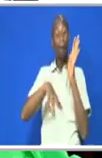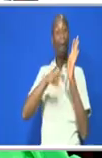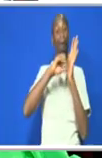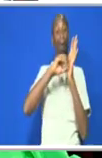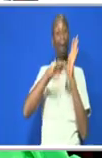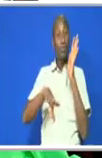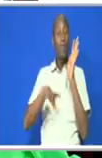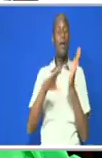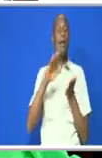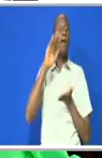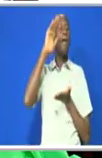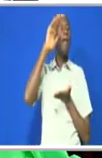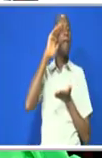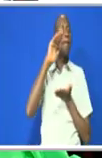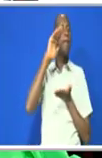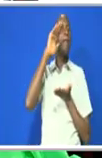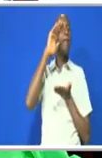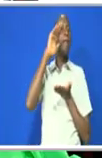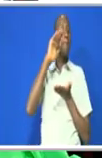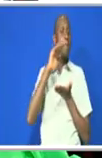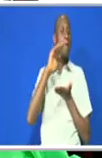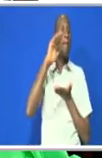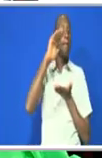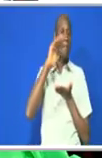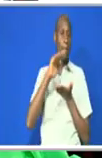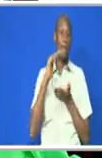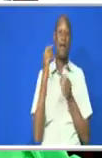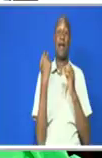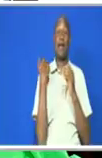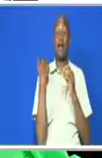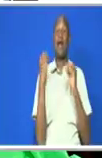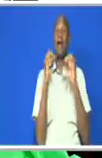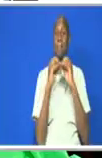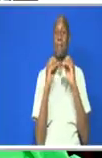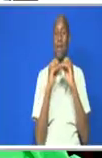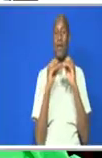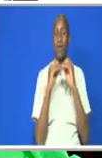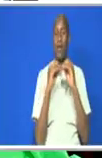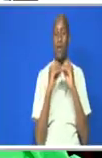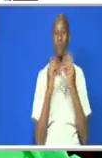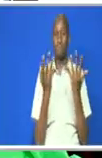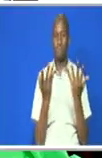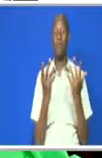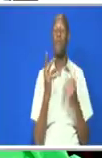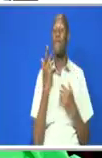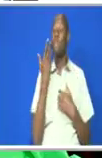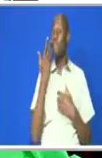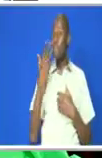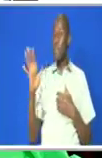smaller number. In this case, after she has subtracted the dark